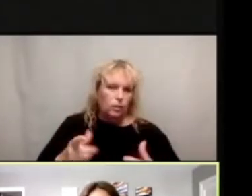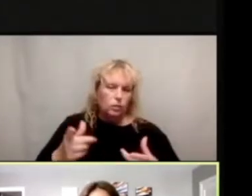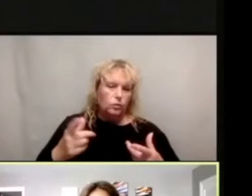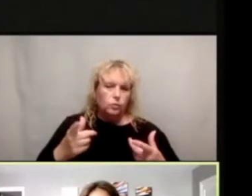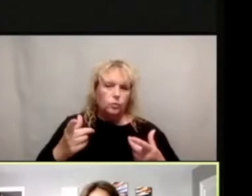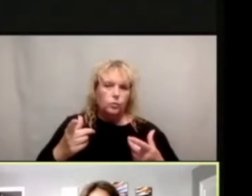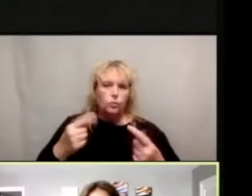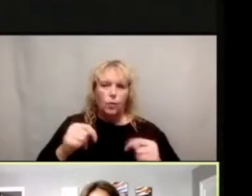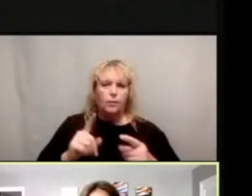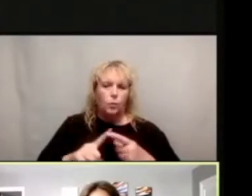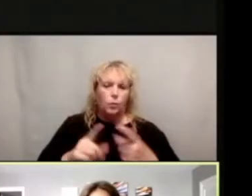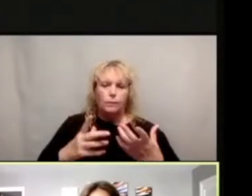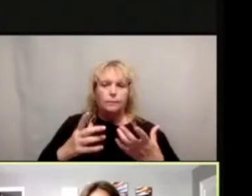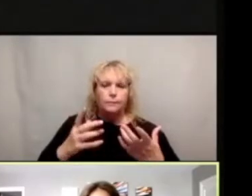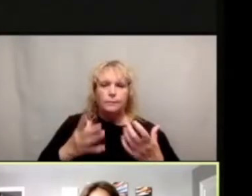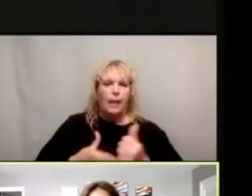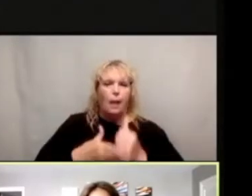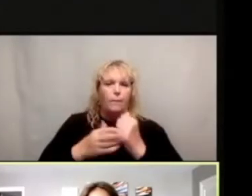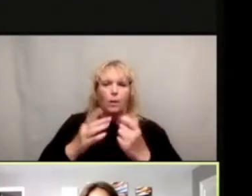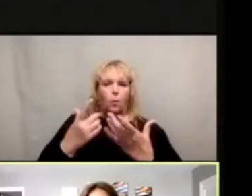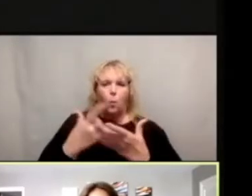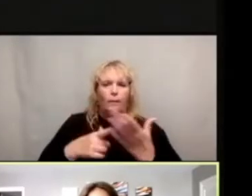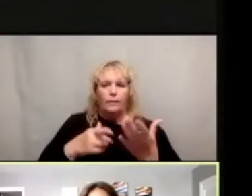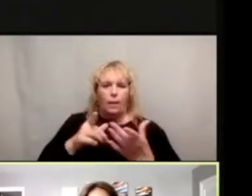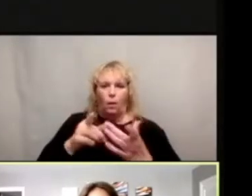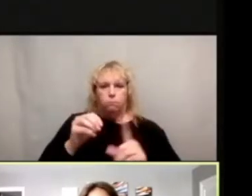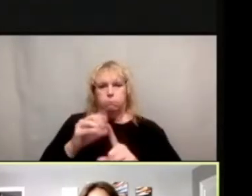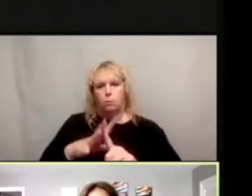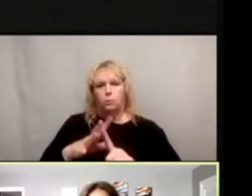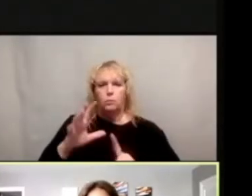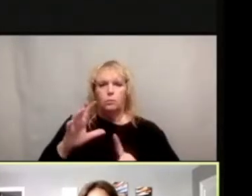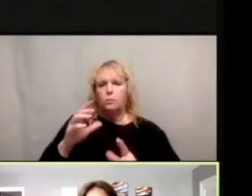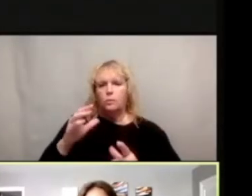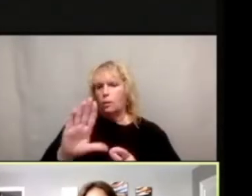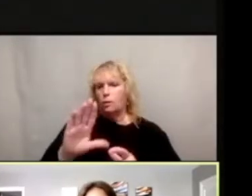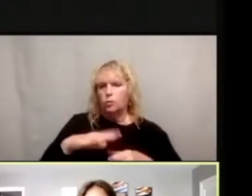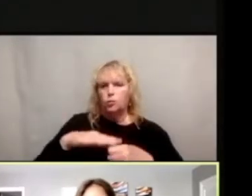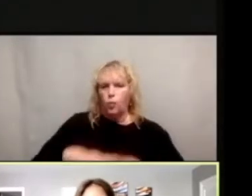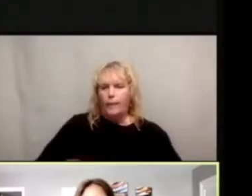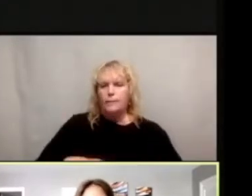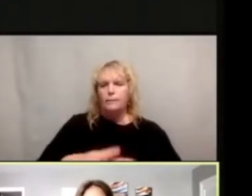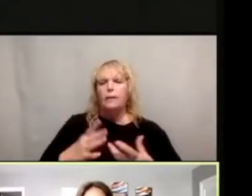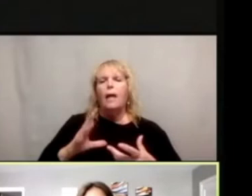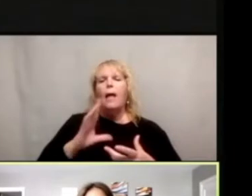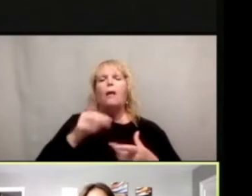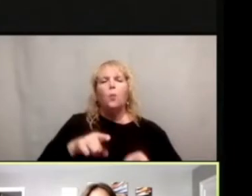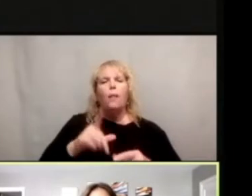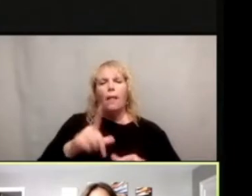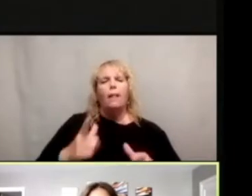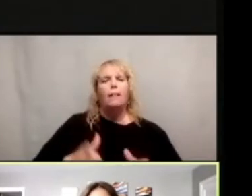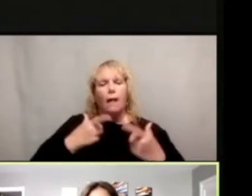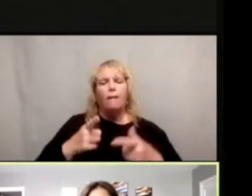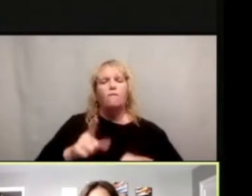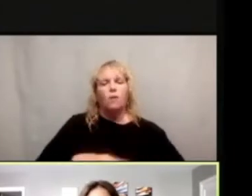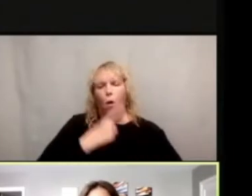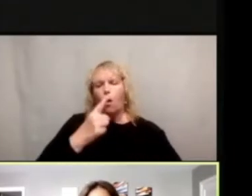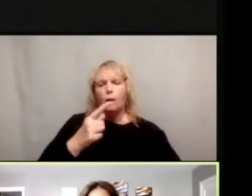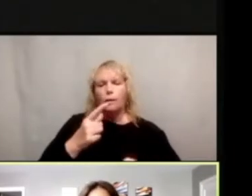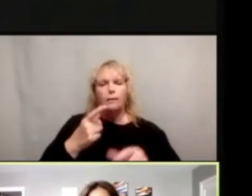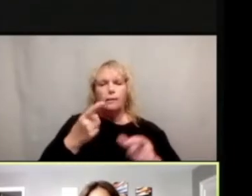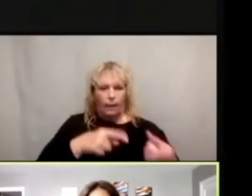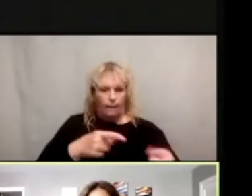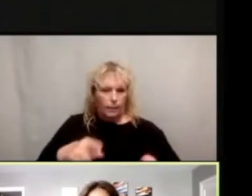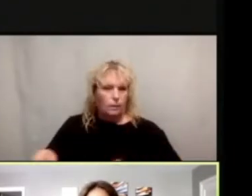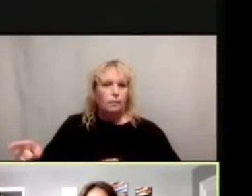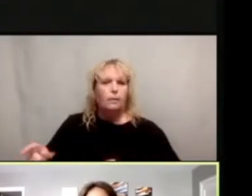the stressor that they're being exposed to, right? So this is what we're most concerned in, these lifelong consequences, everything from